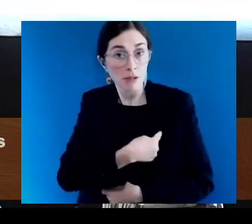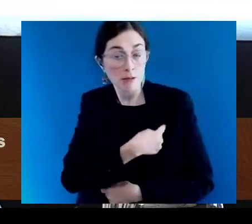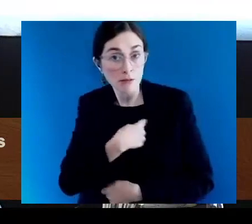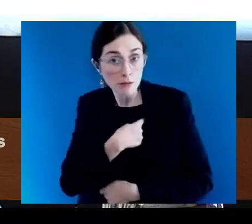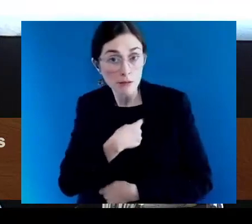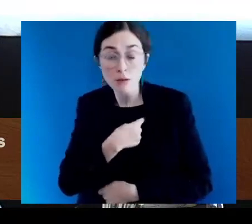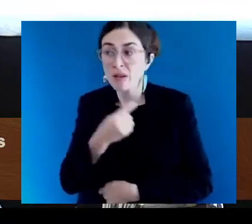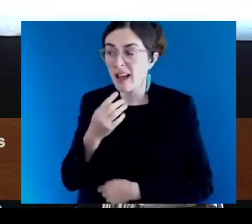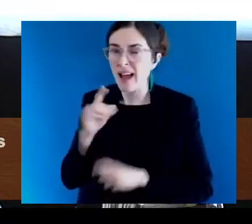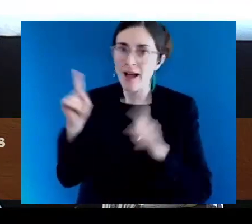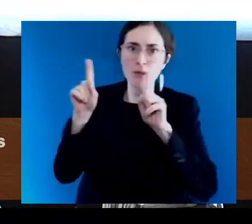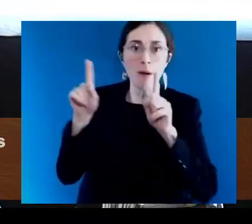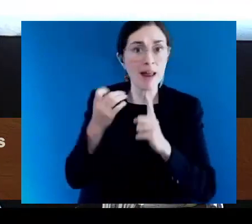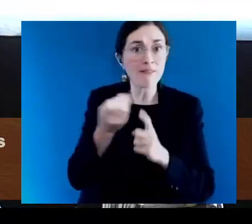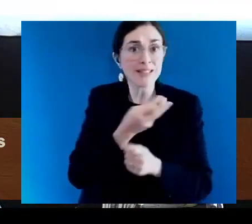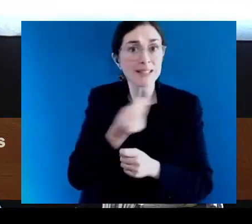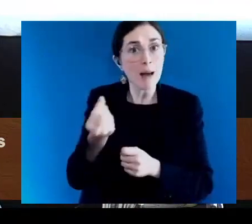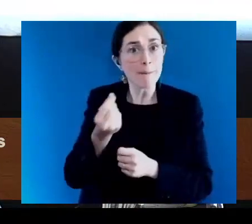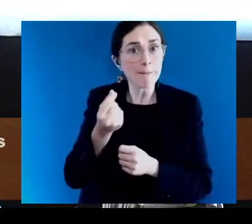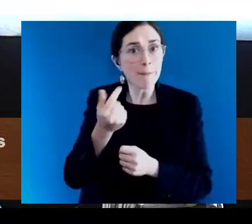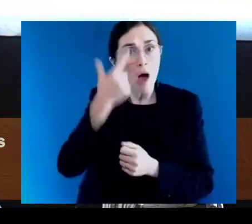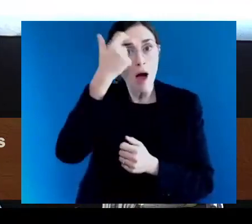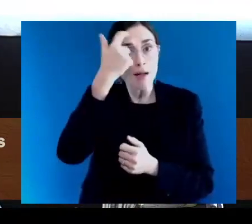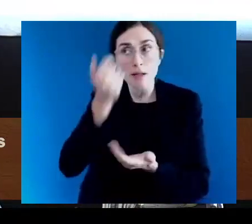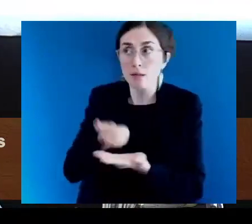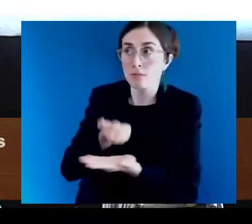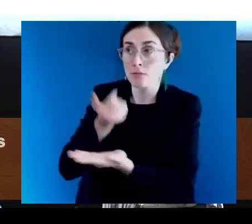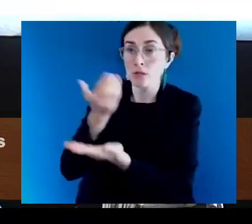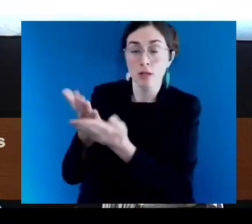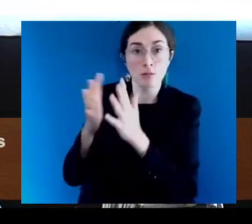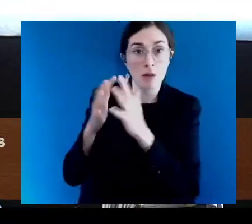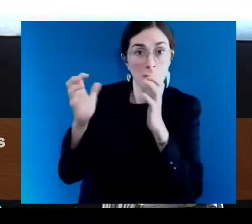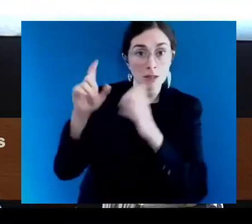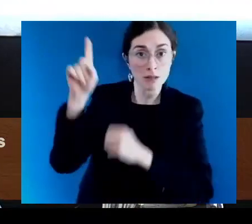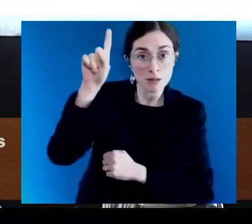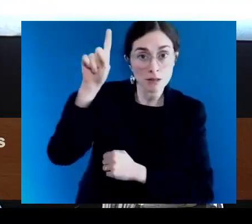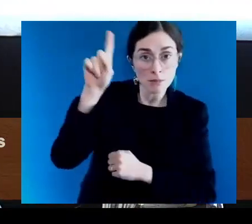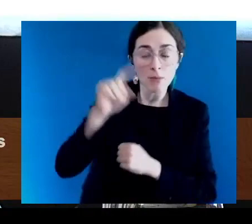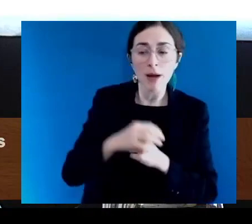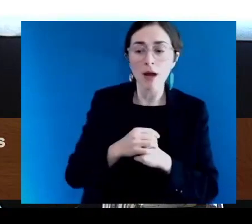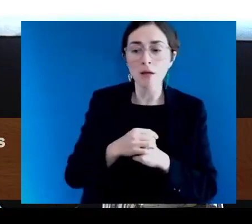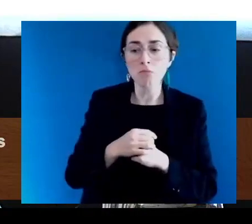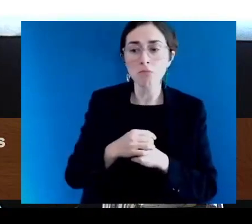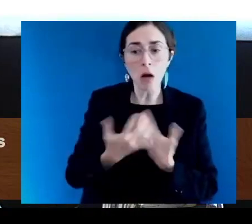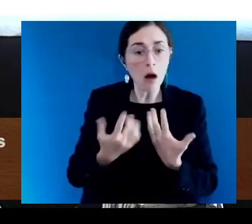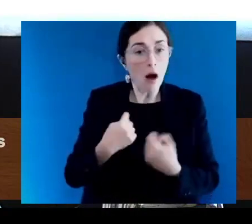before cabinet, but I can say to you very clearly today that in terms of